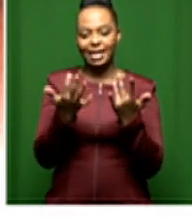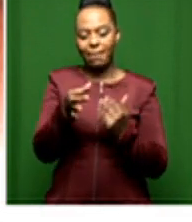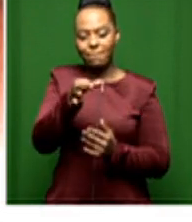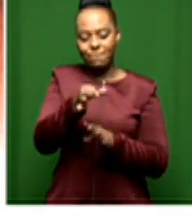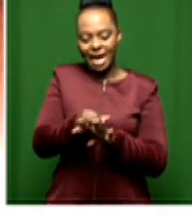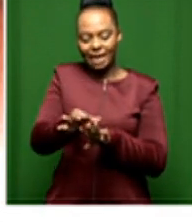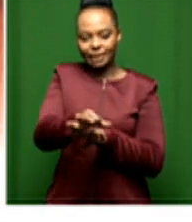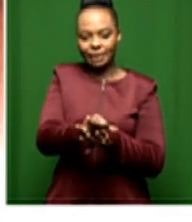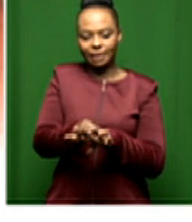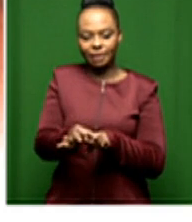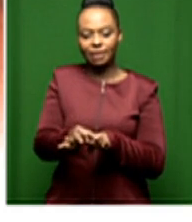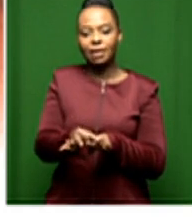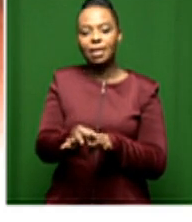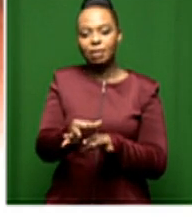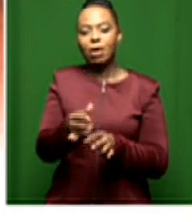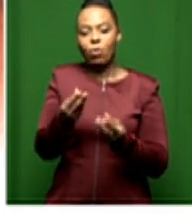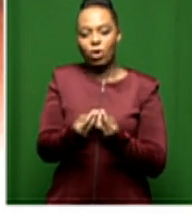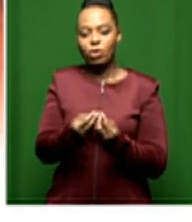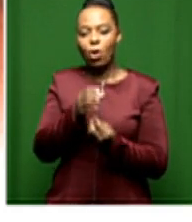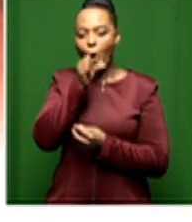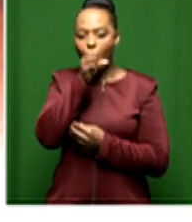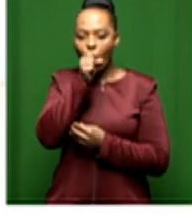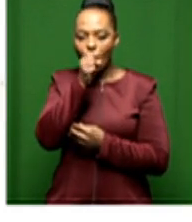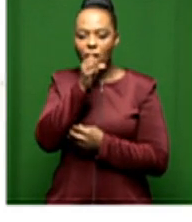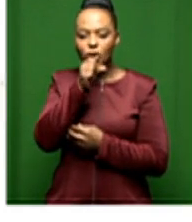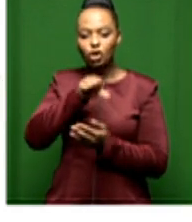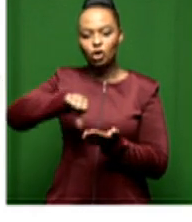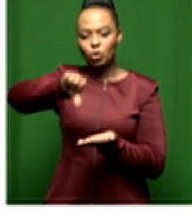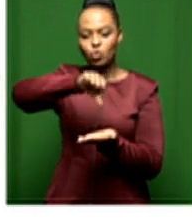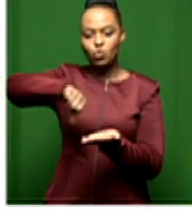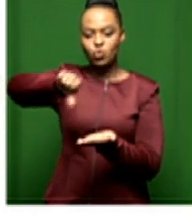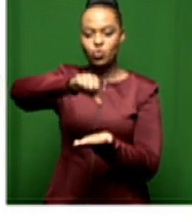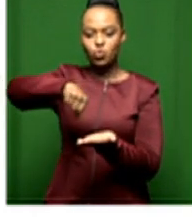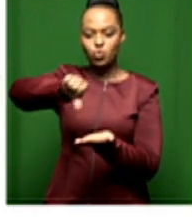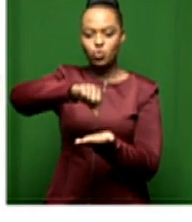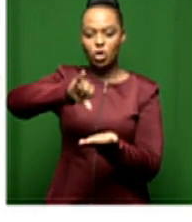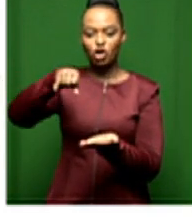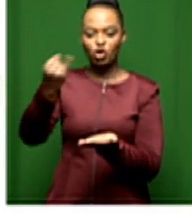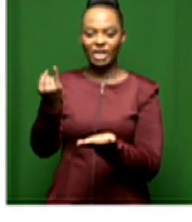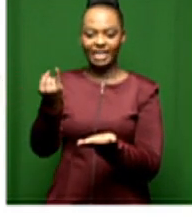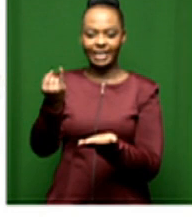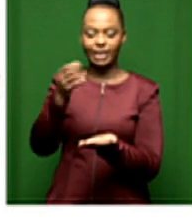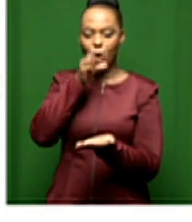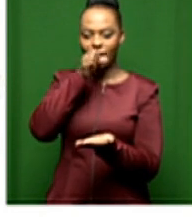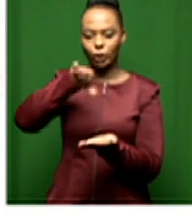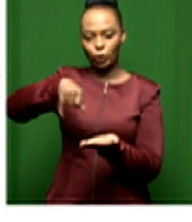juice and put some almond seeds on top of it. Sure, I can almost picture it, eh? And